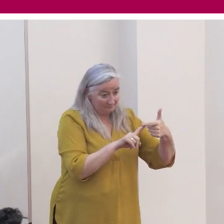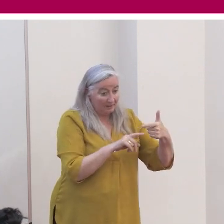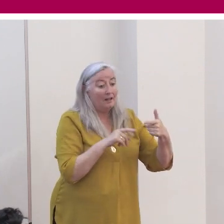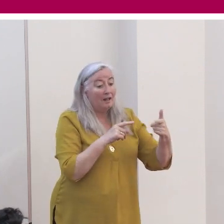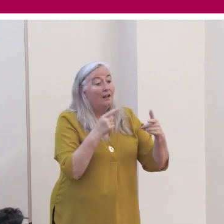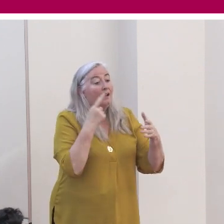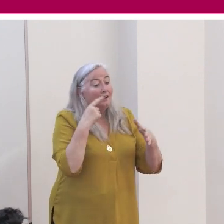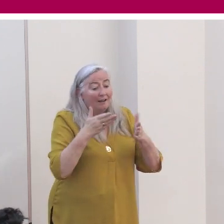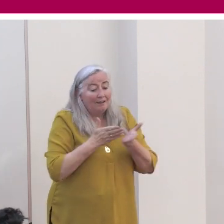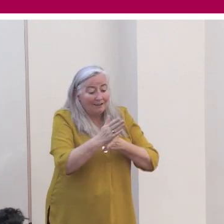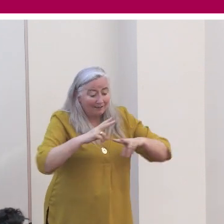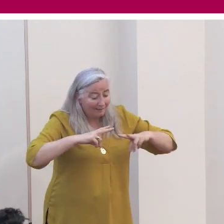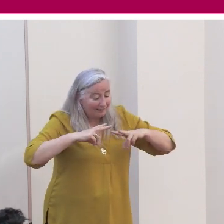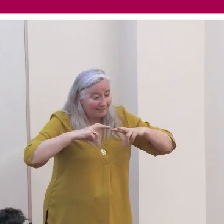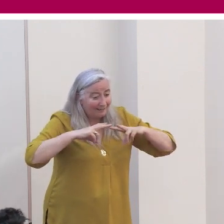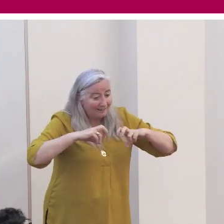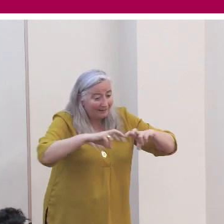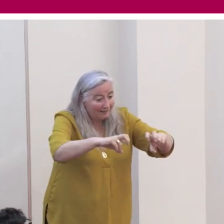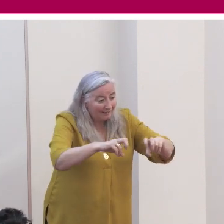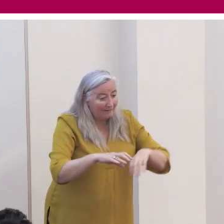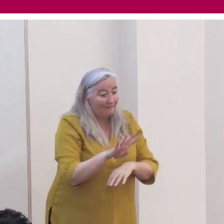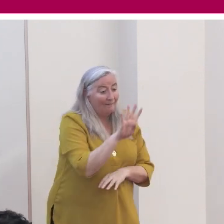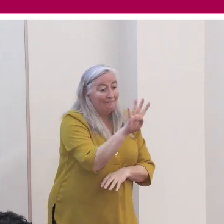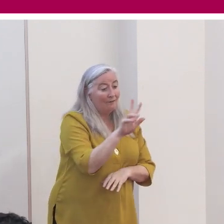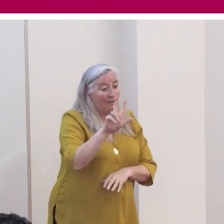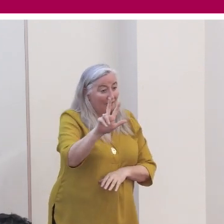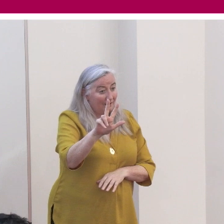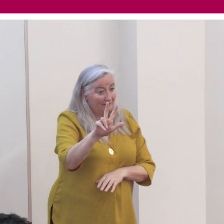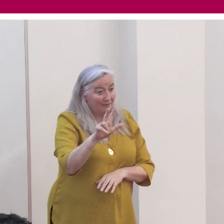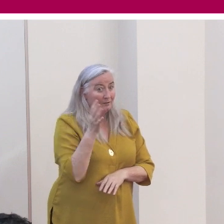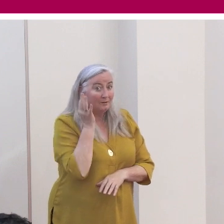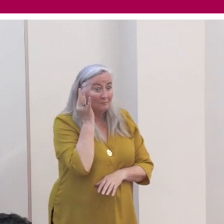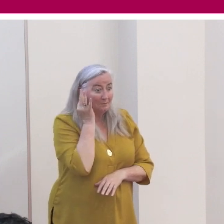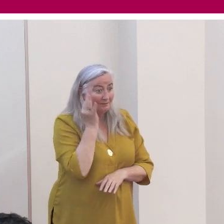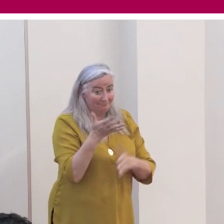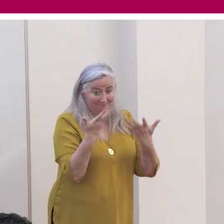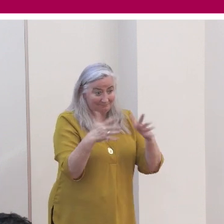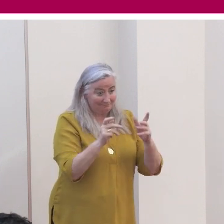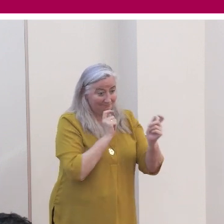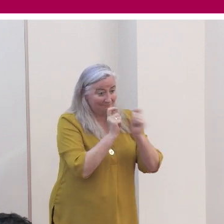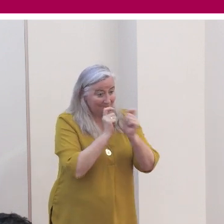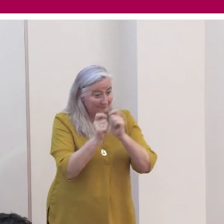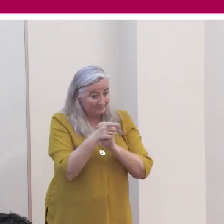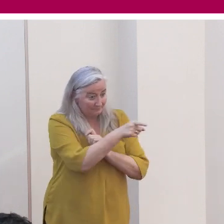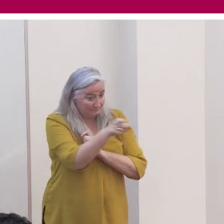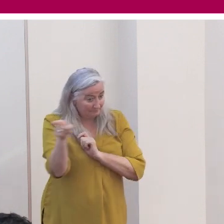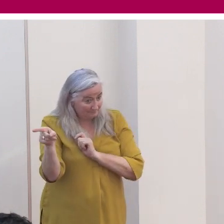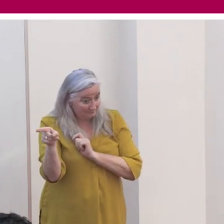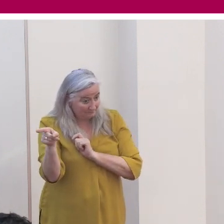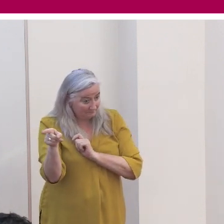a communication professional who is there to support the